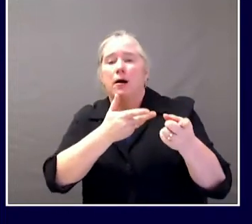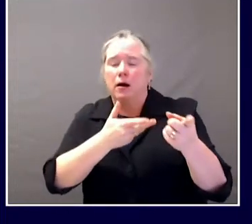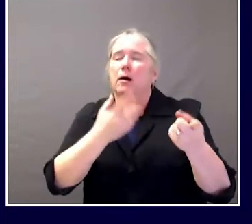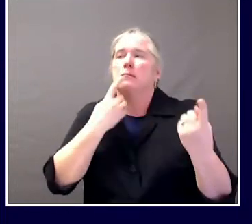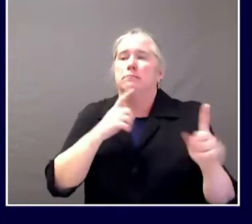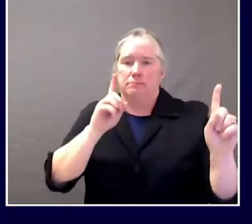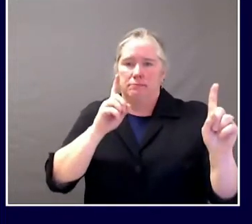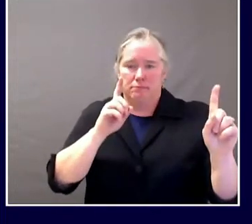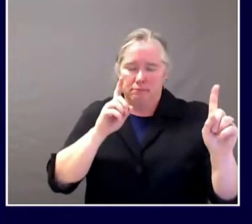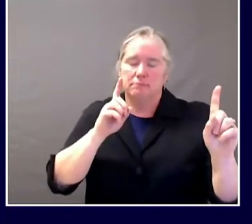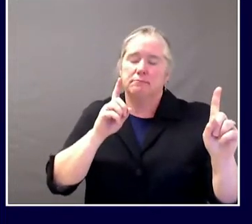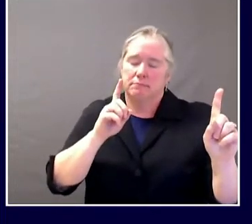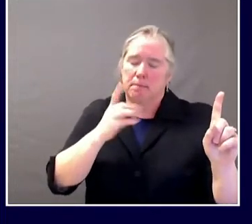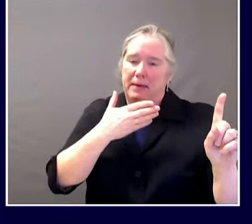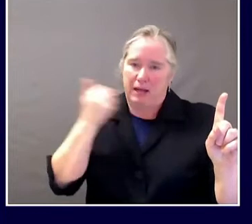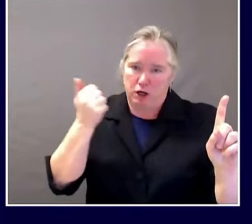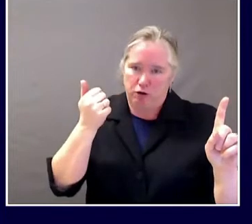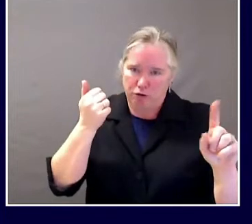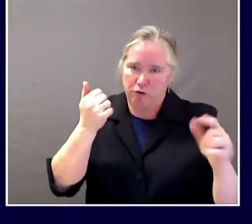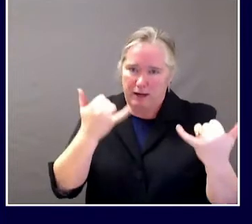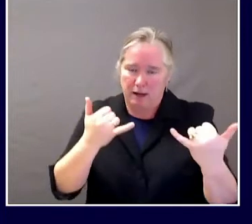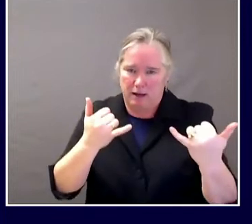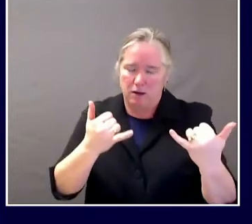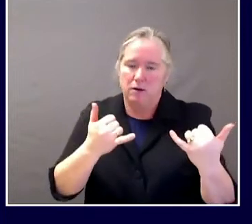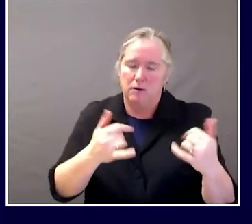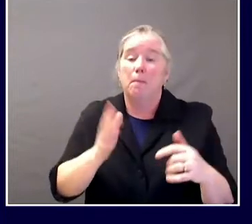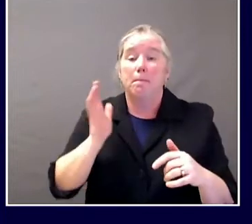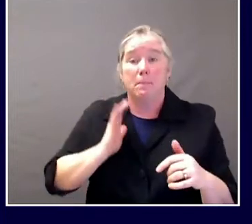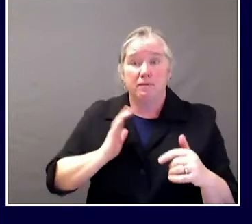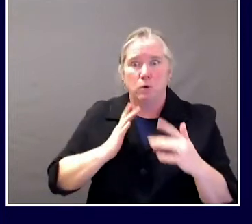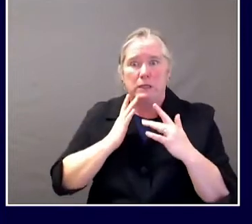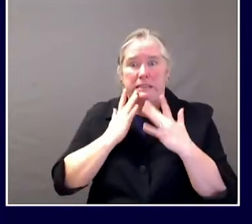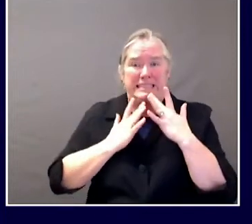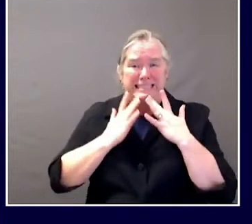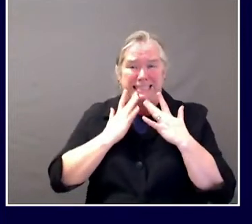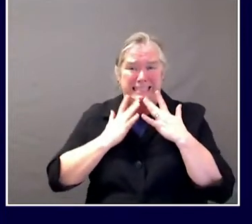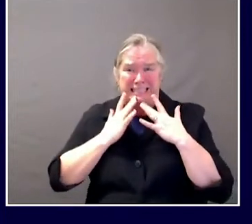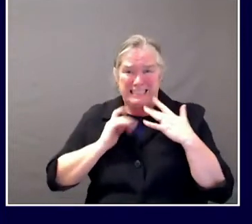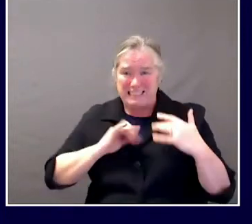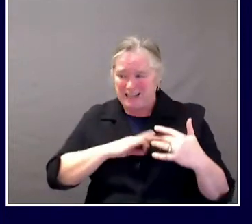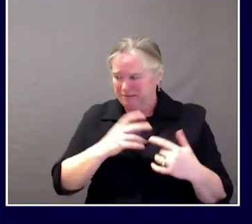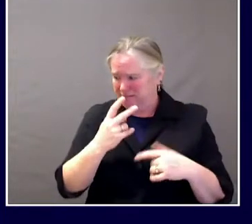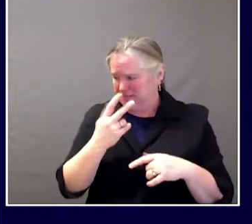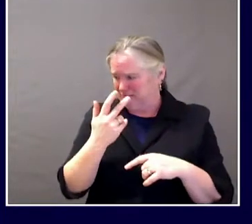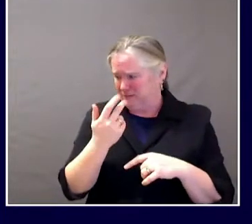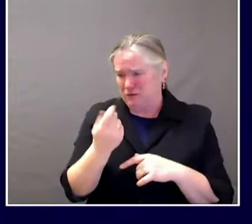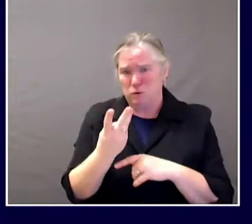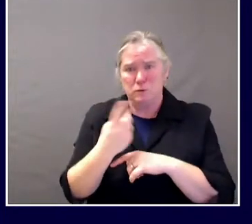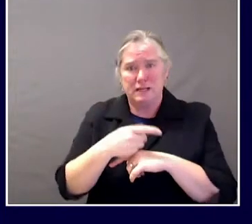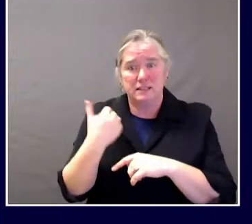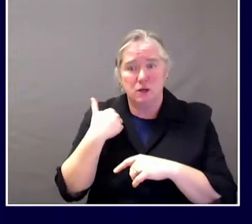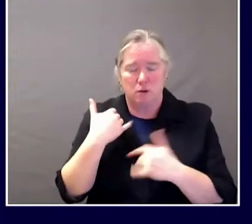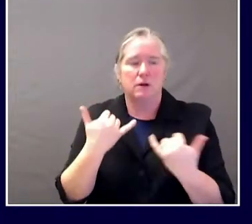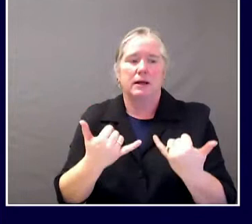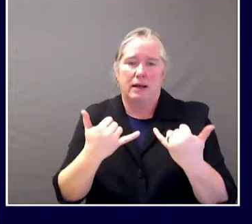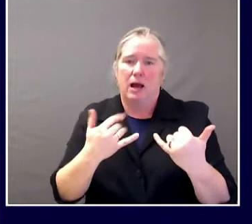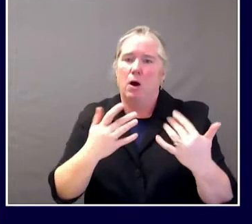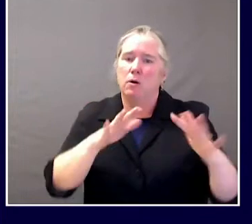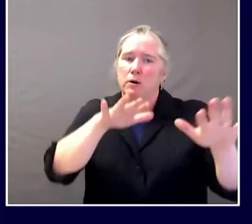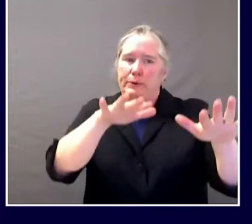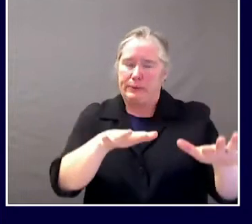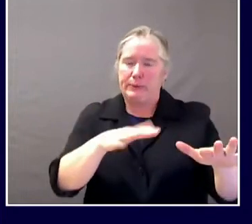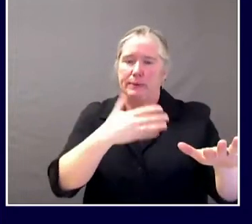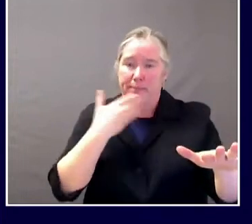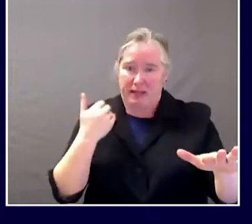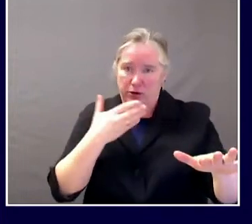the same degree of staffing concerns that they expressed just a couple of days ago. That's a good thing and something